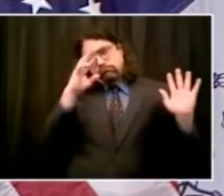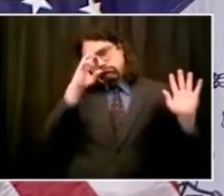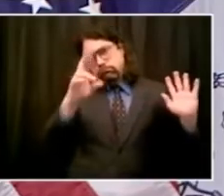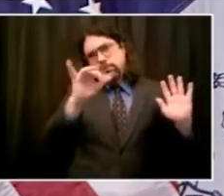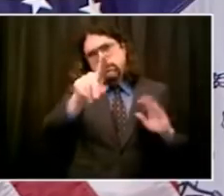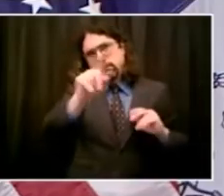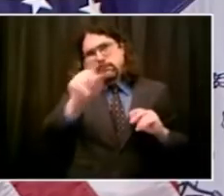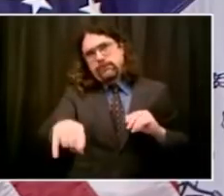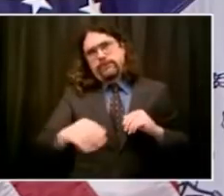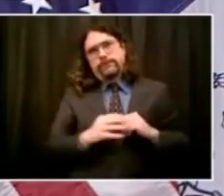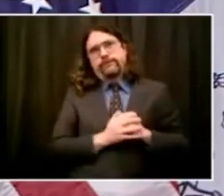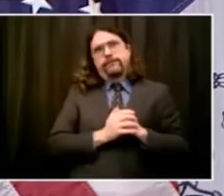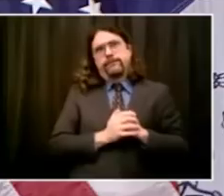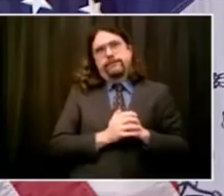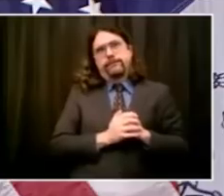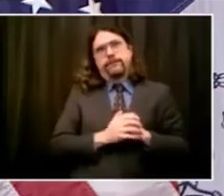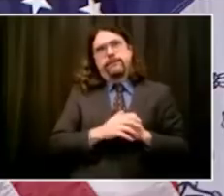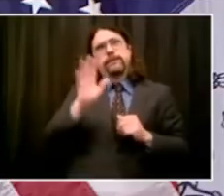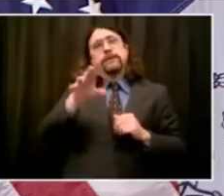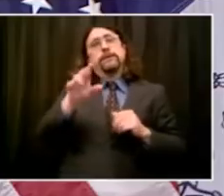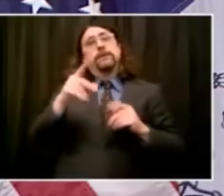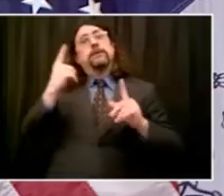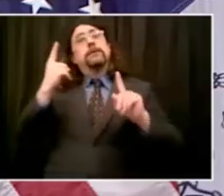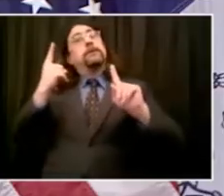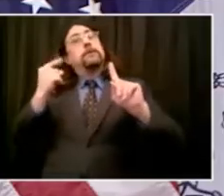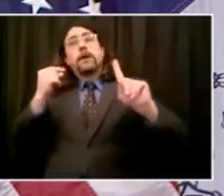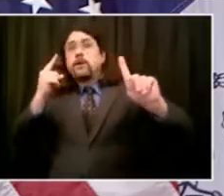20,000 a day to have